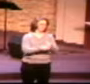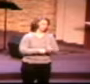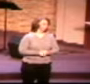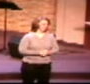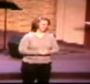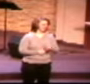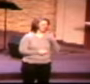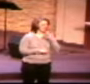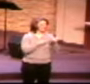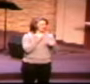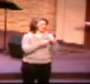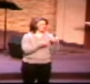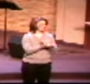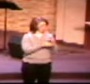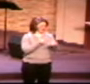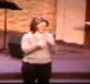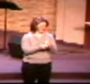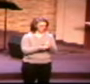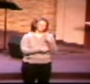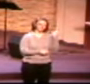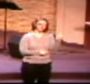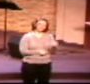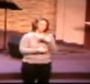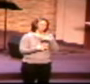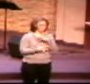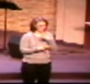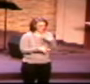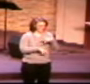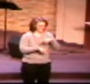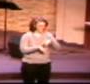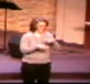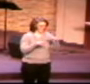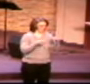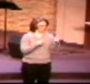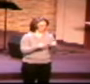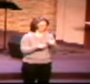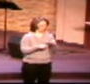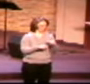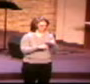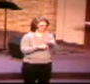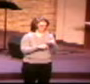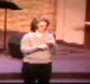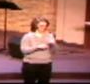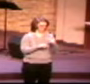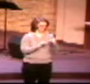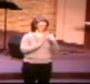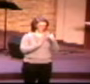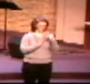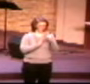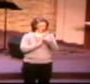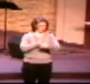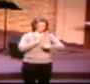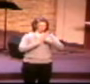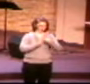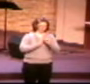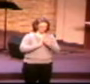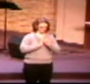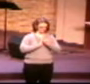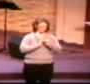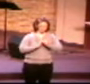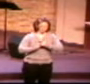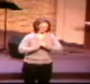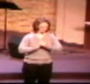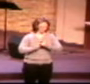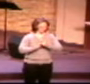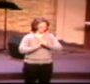Speaking of new years, it's always an interesting time when the clock rolls forward, the crystal